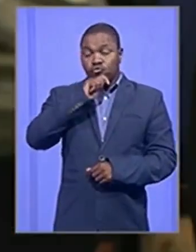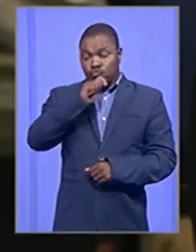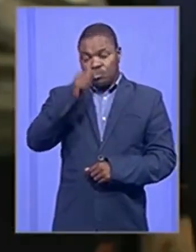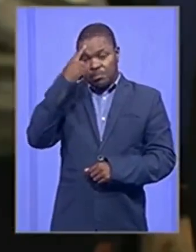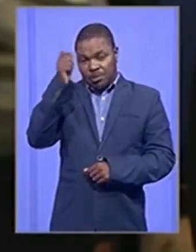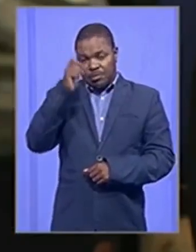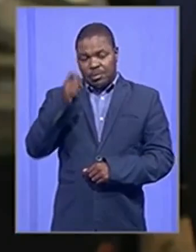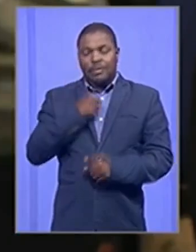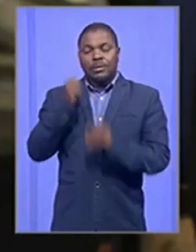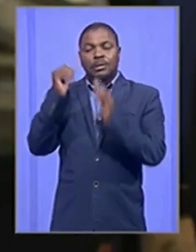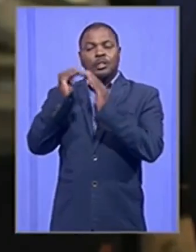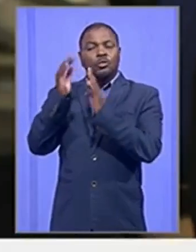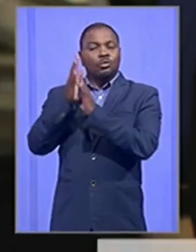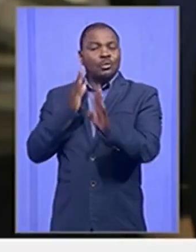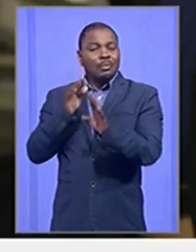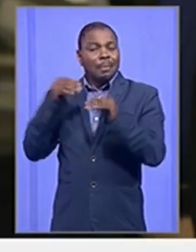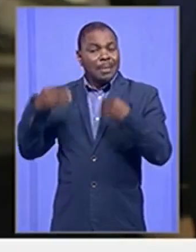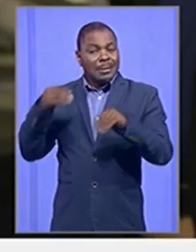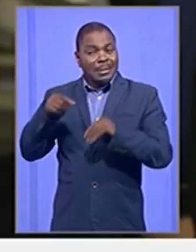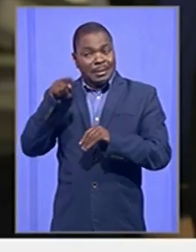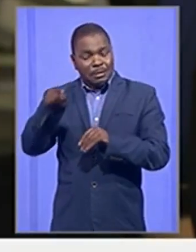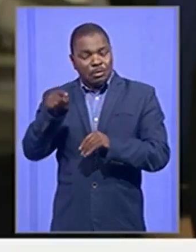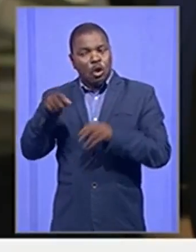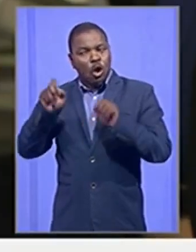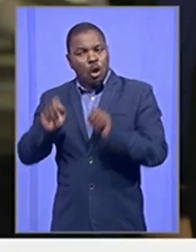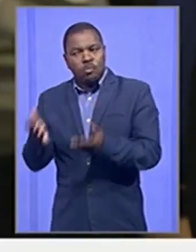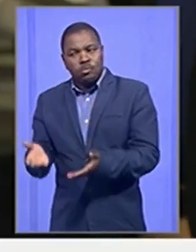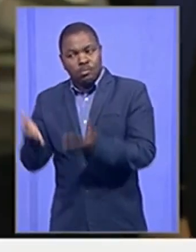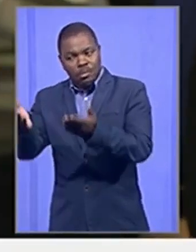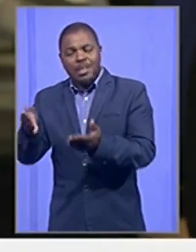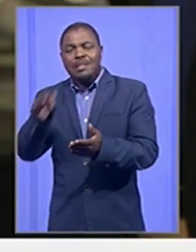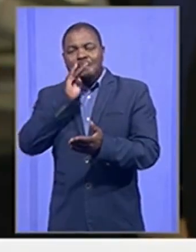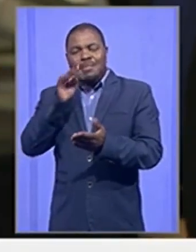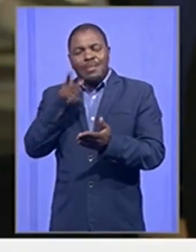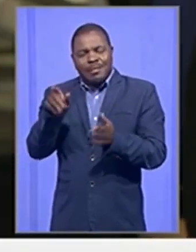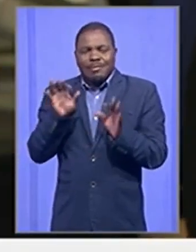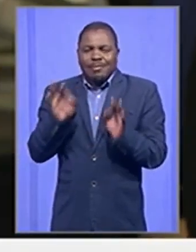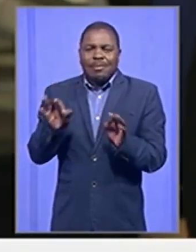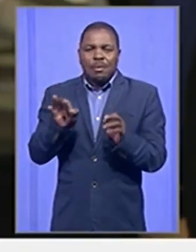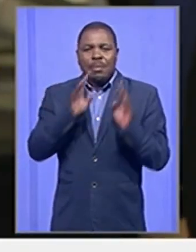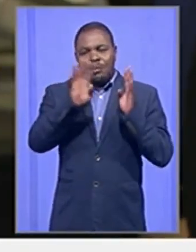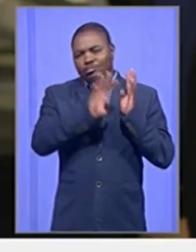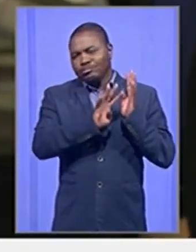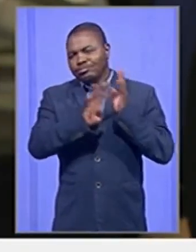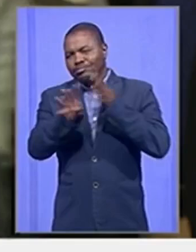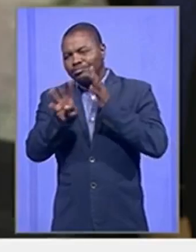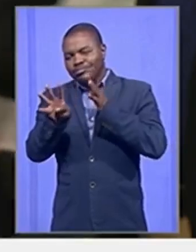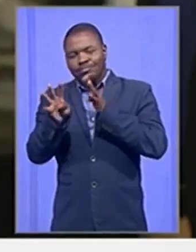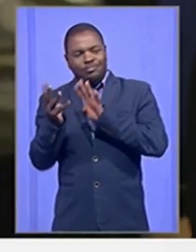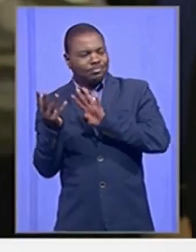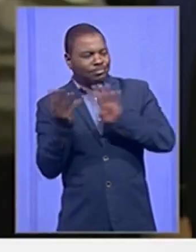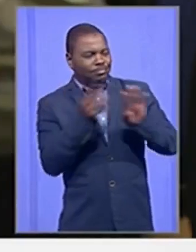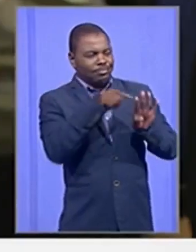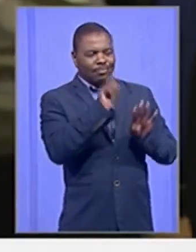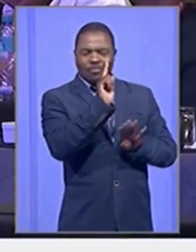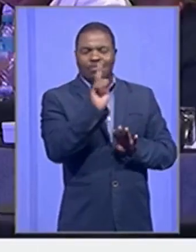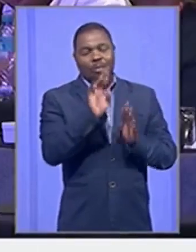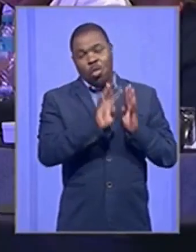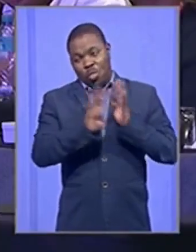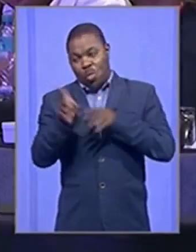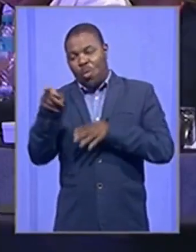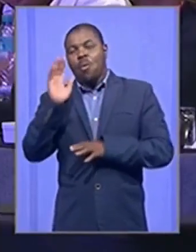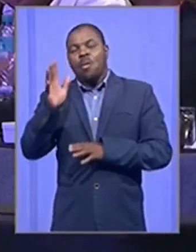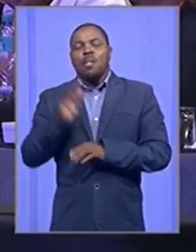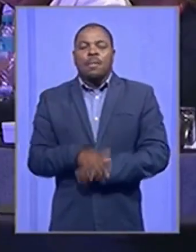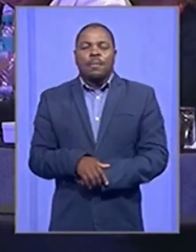township business a chance, it will be the new center of creating opportunities, and the traffic will go the opposite side instead of having one traffic.